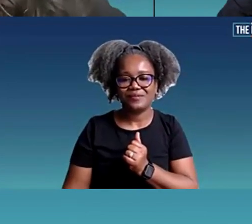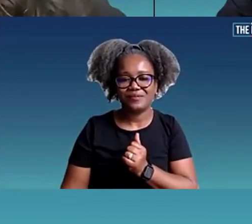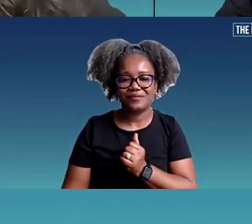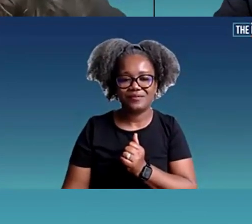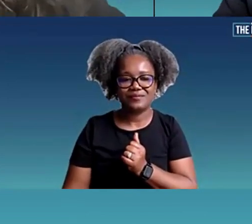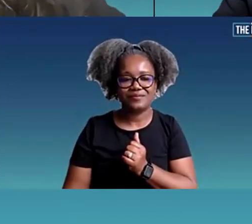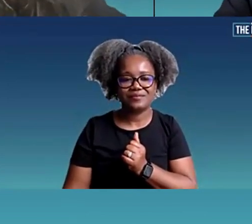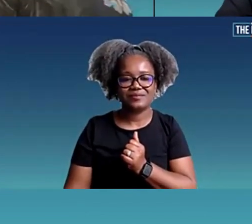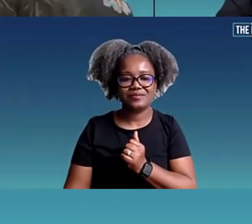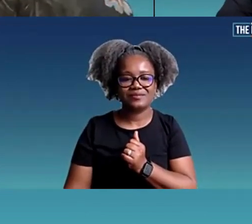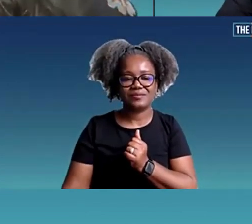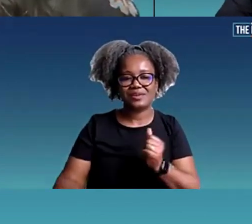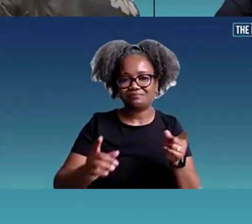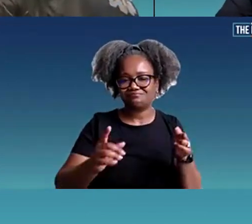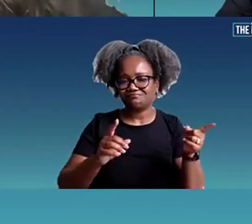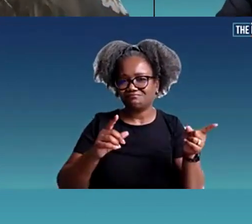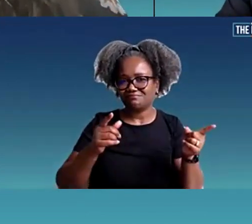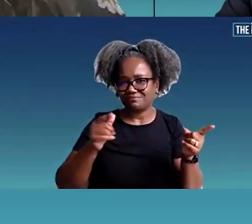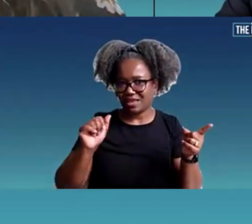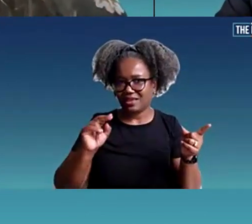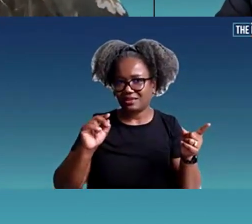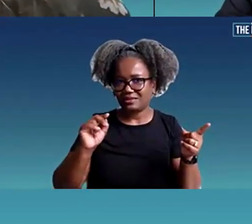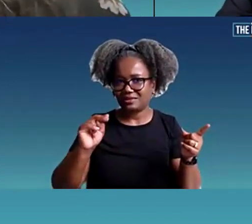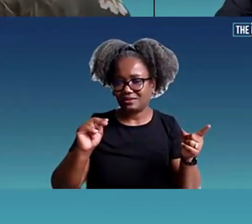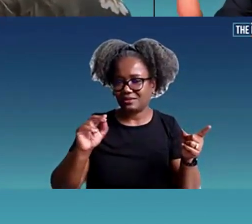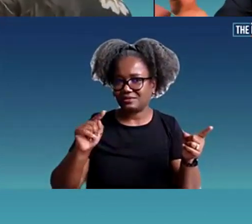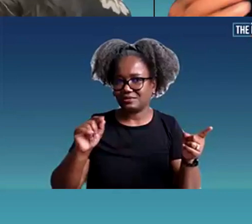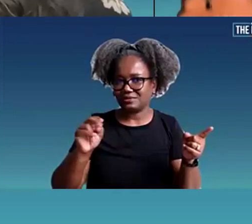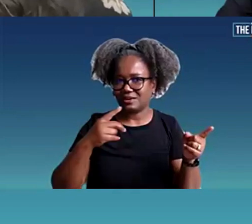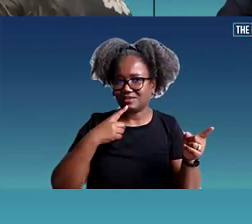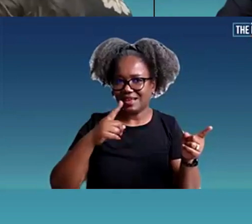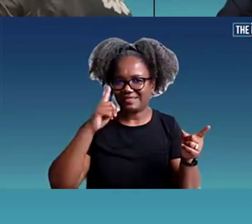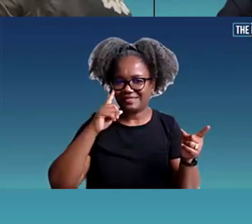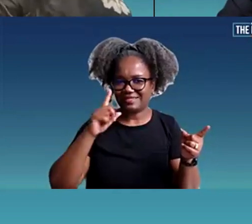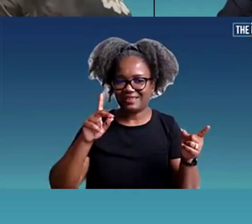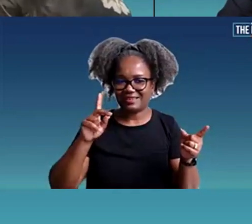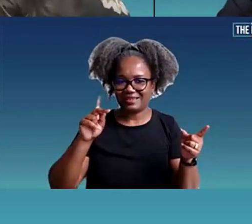I think she froze up on us. Sam, how about you?